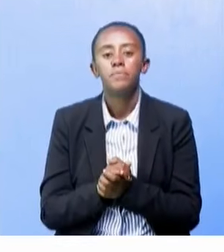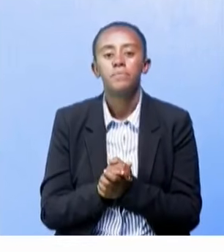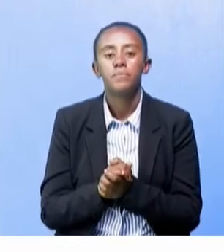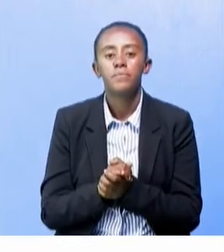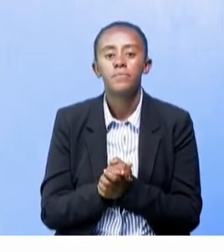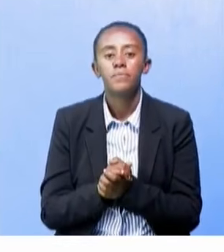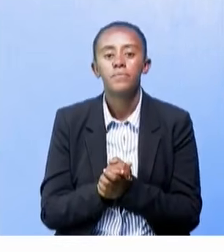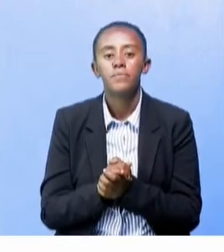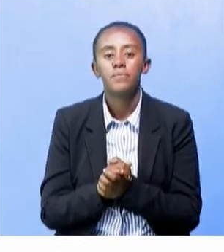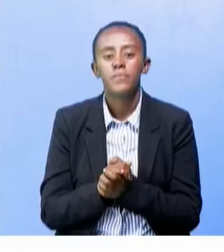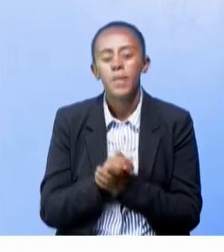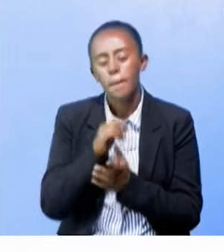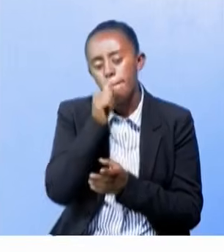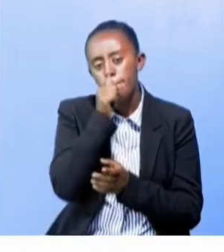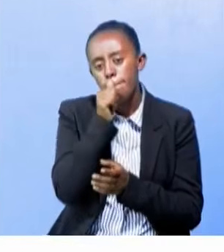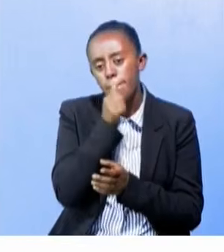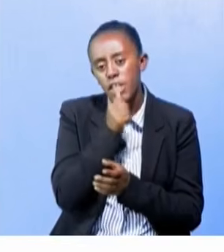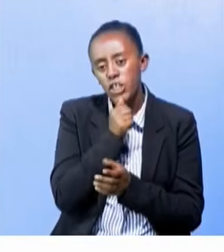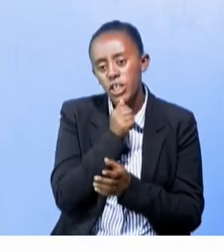patiently.